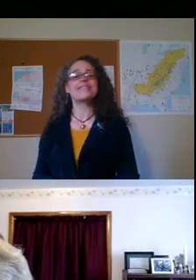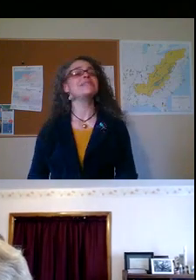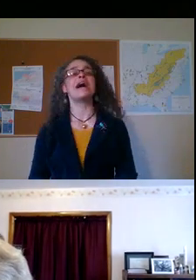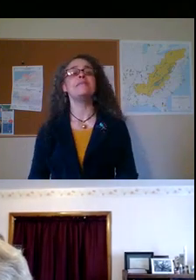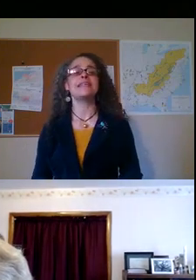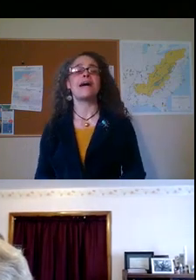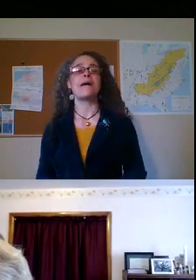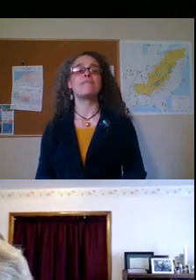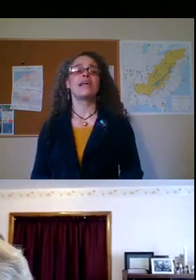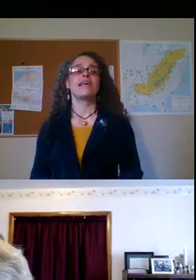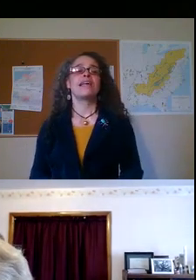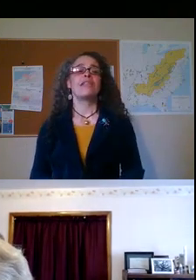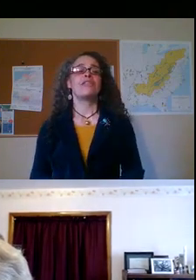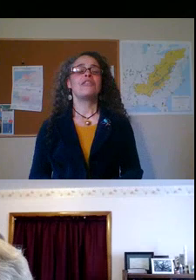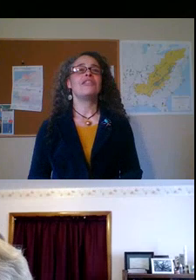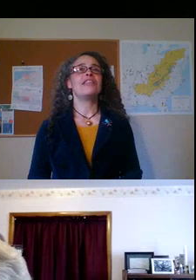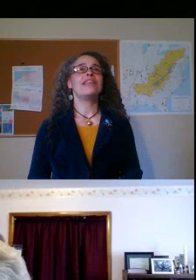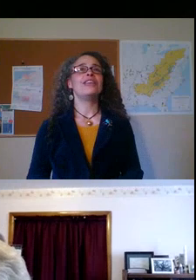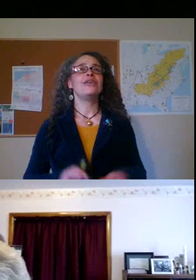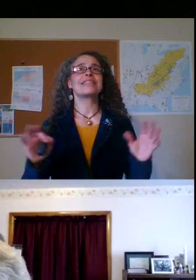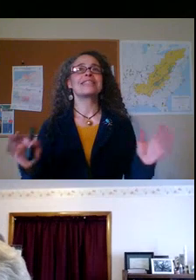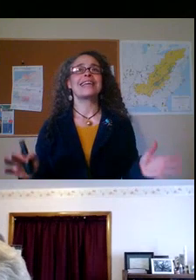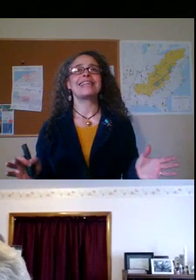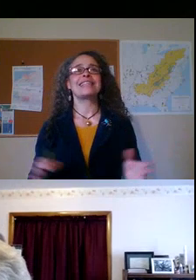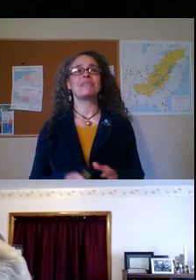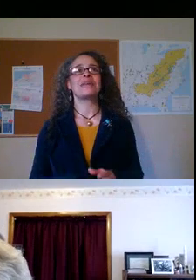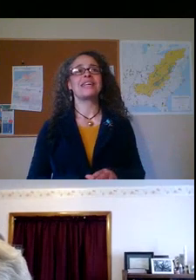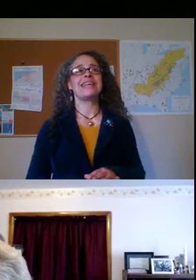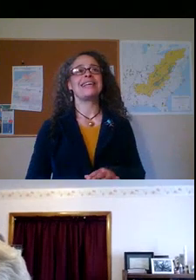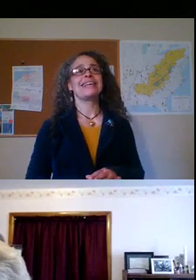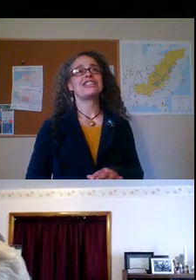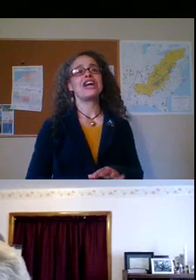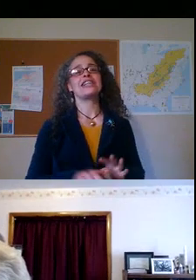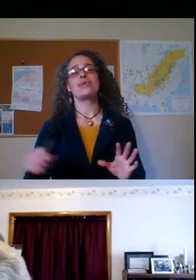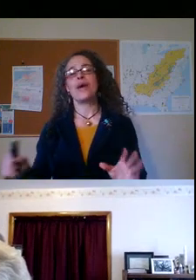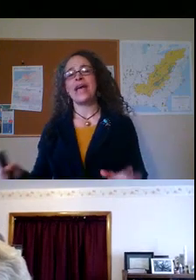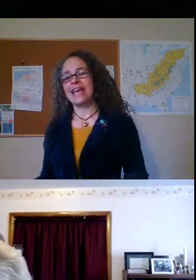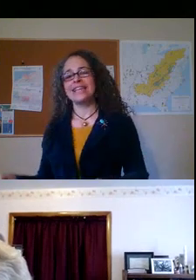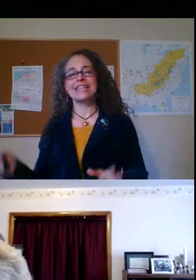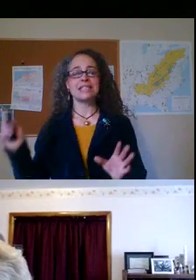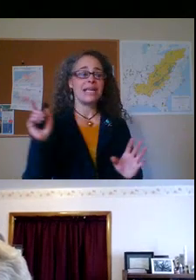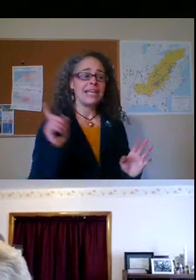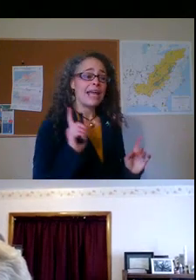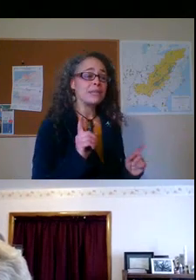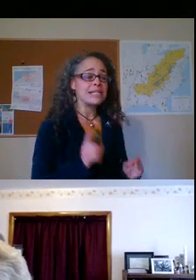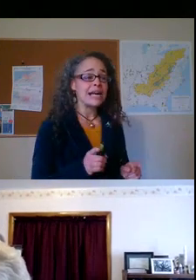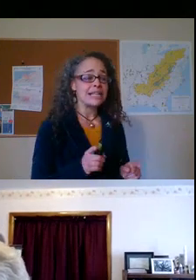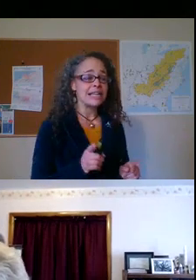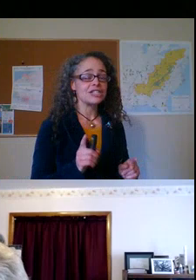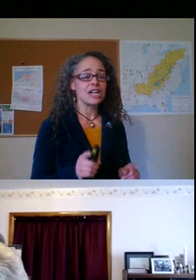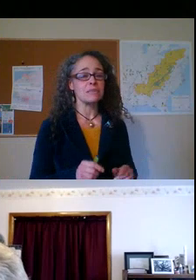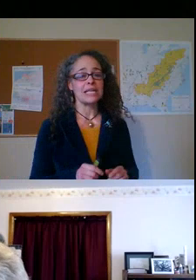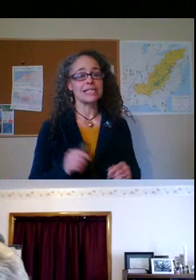complications sometimes, New York State typically shies away. It doesn't mean it can't be done. It just means